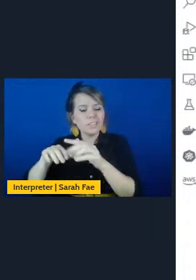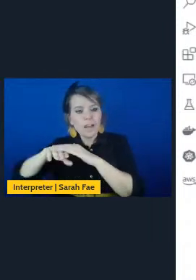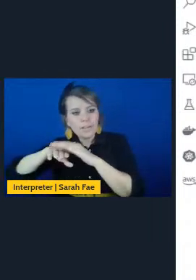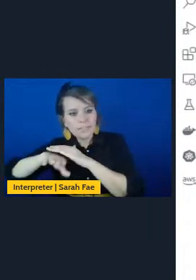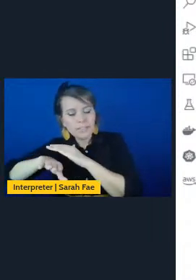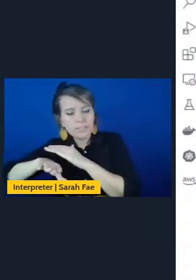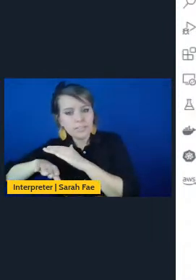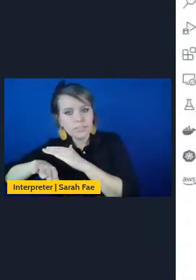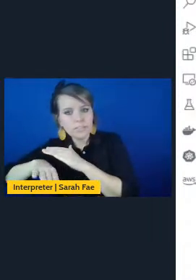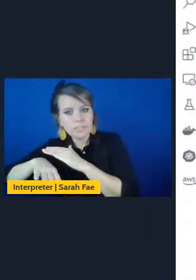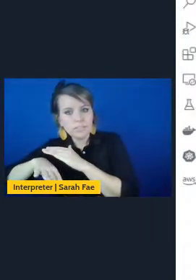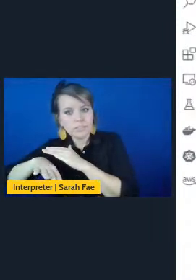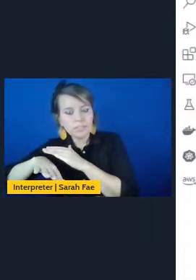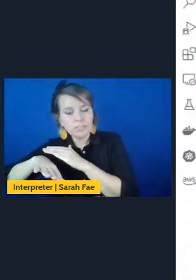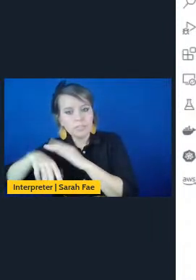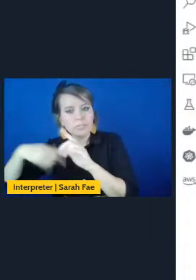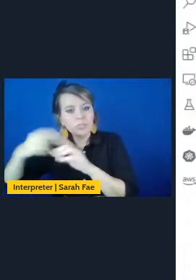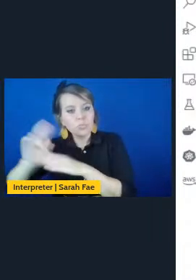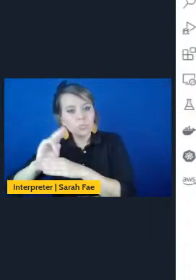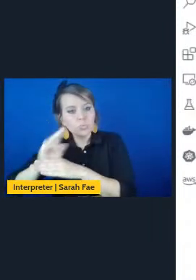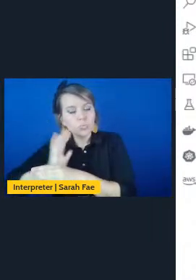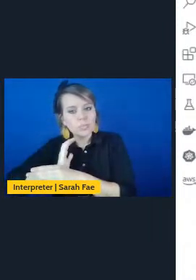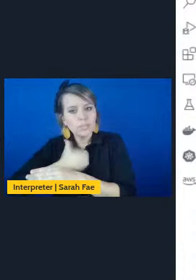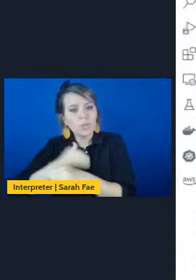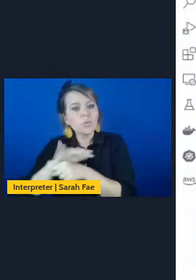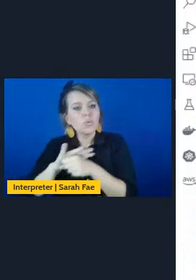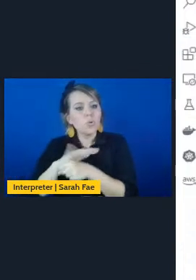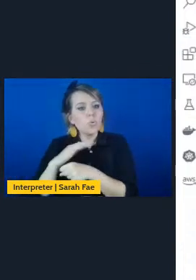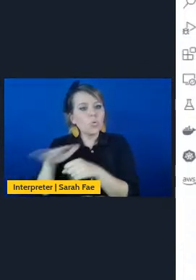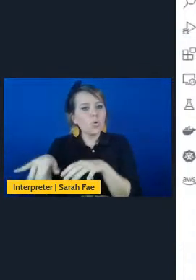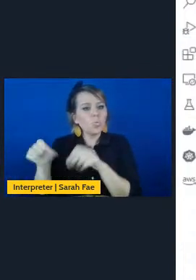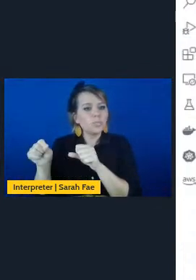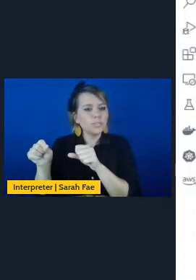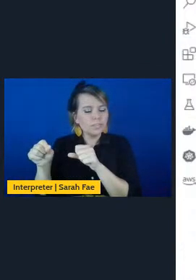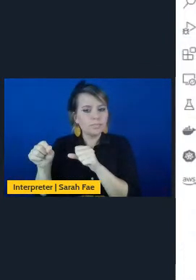it using our localhost